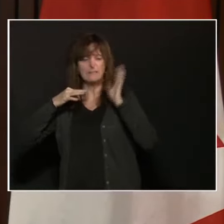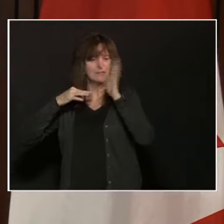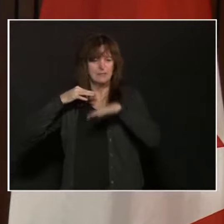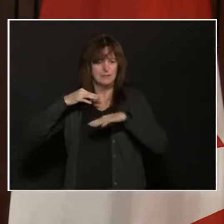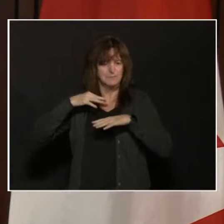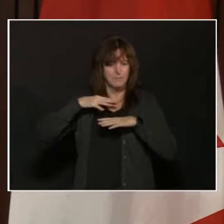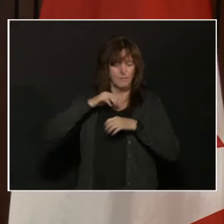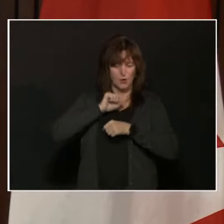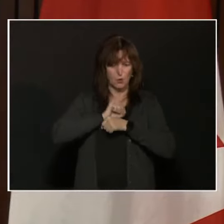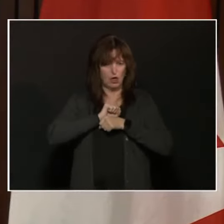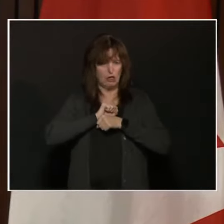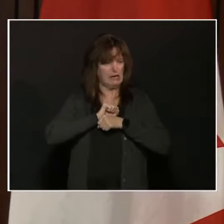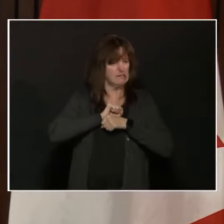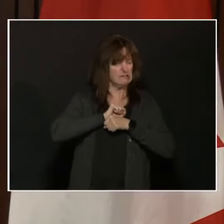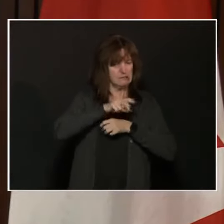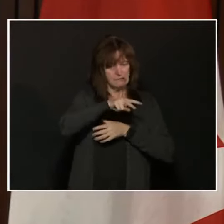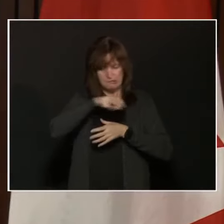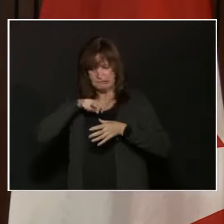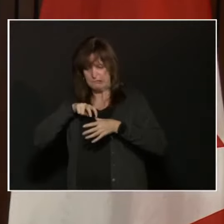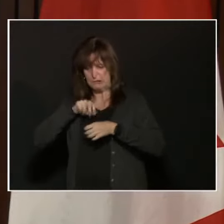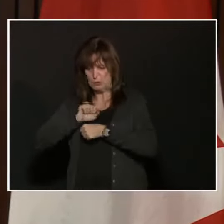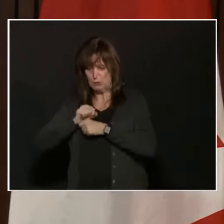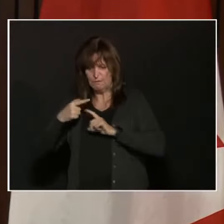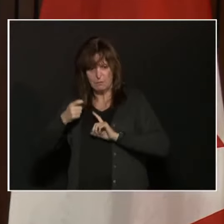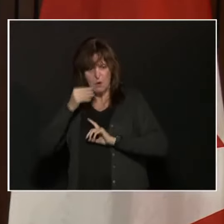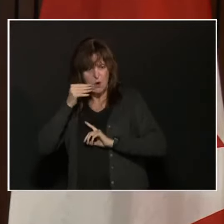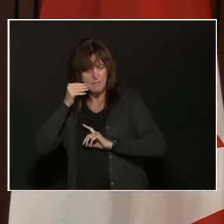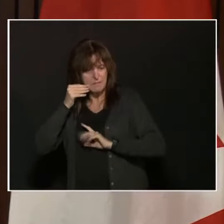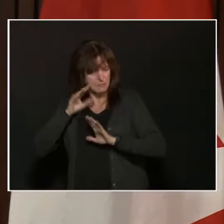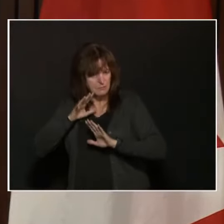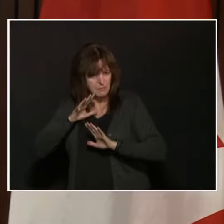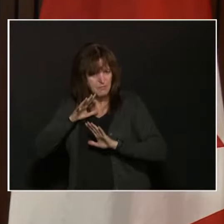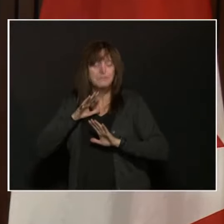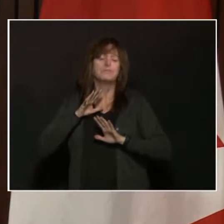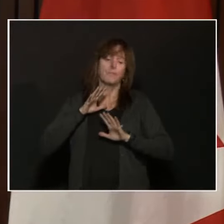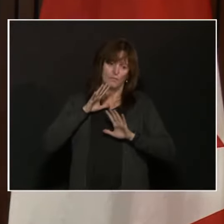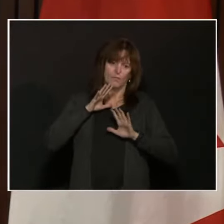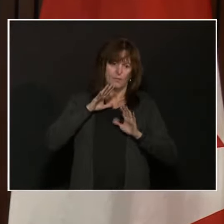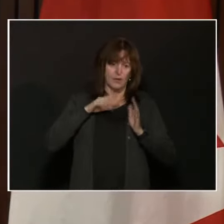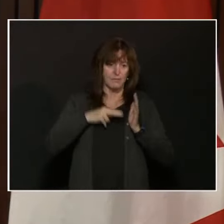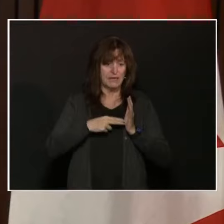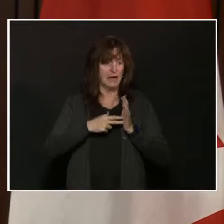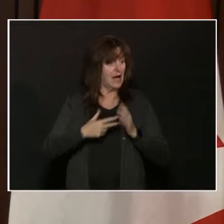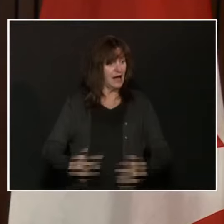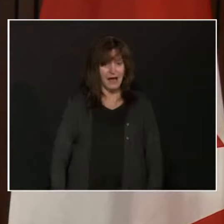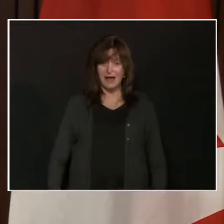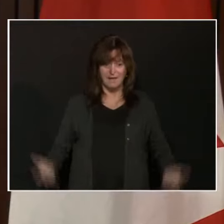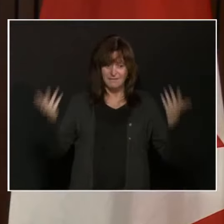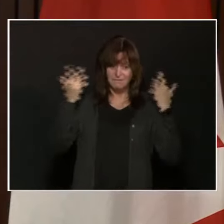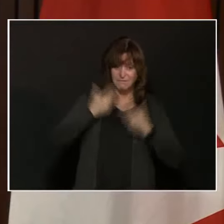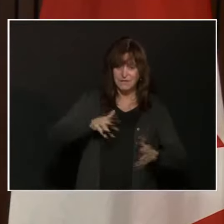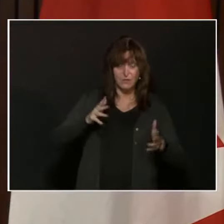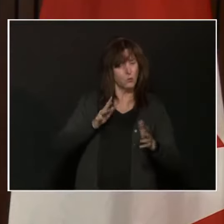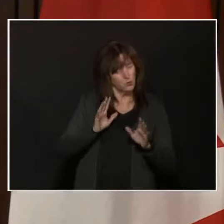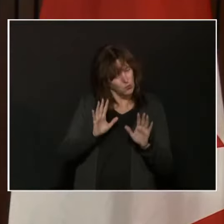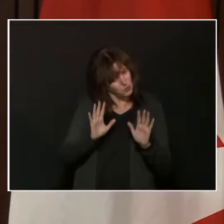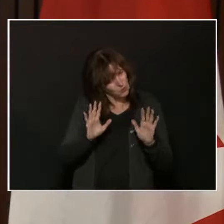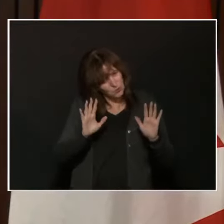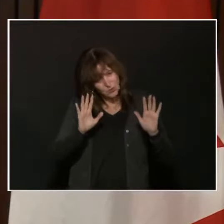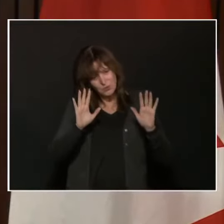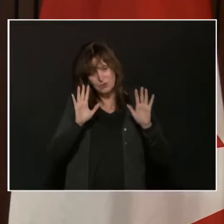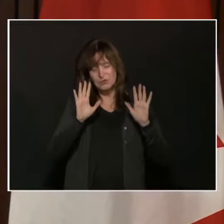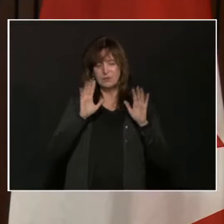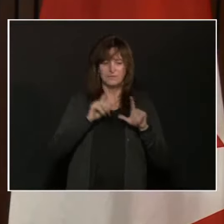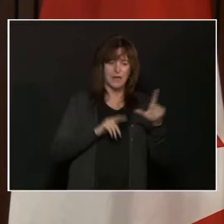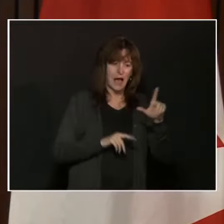COVID-19. But we're nowhere in the clear yet. Cases are down in our long-term care homes, but the deaths will continue to mount for a